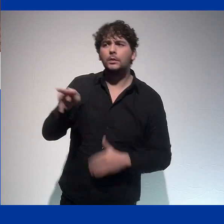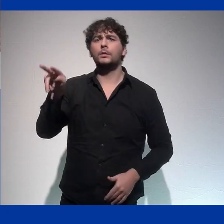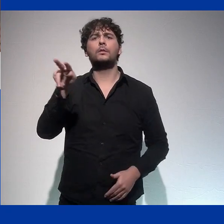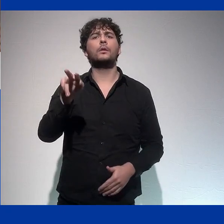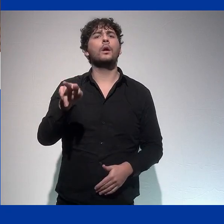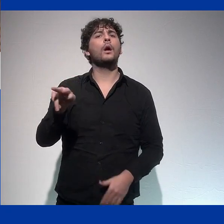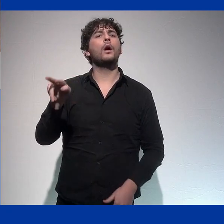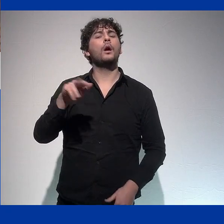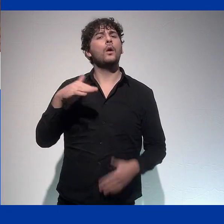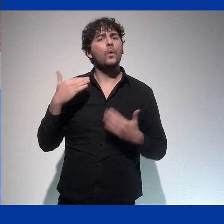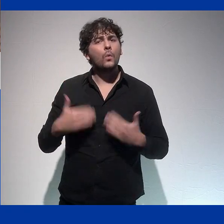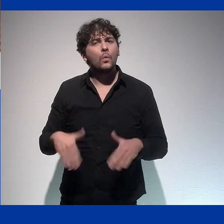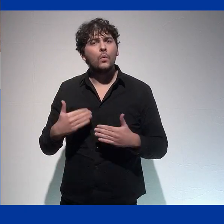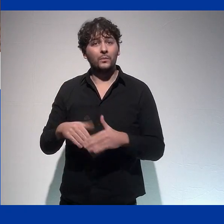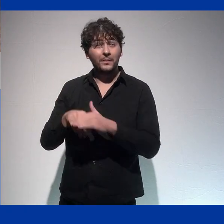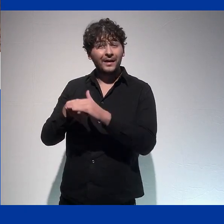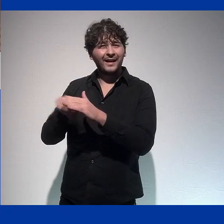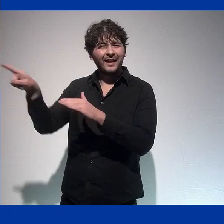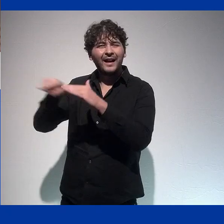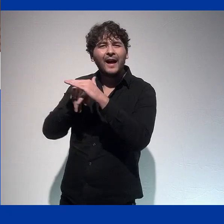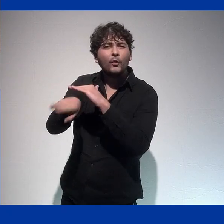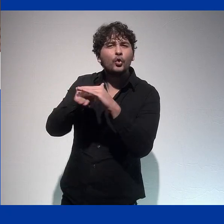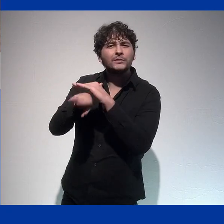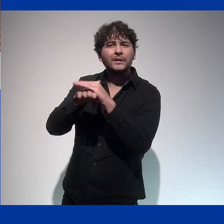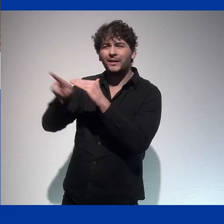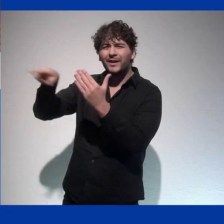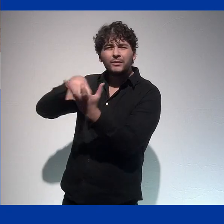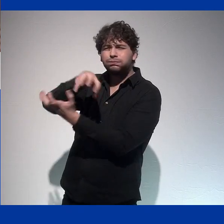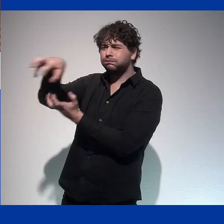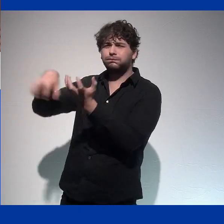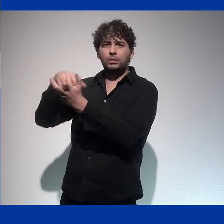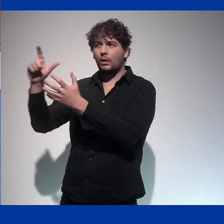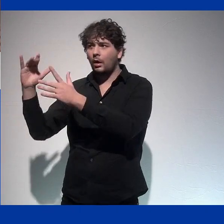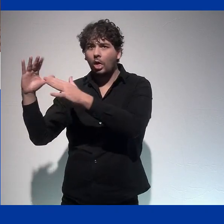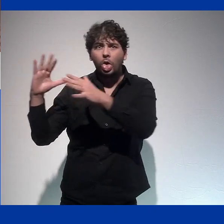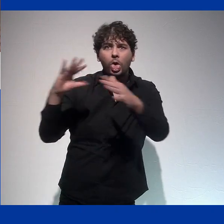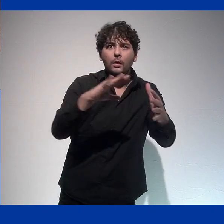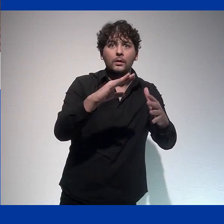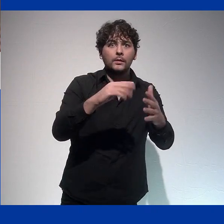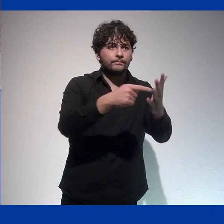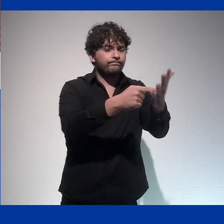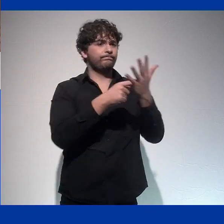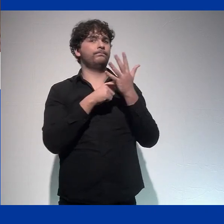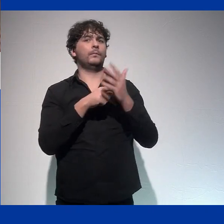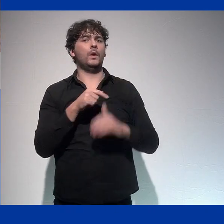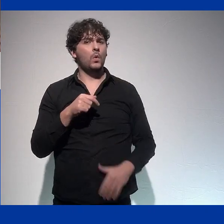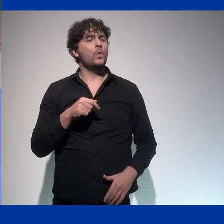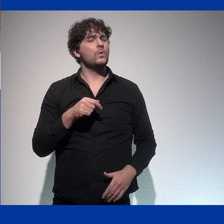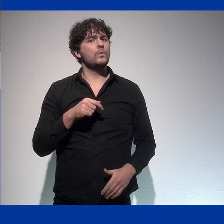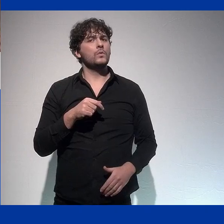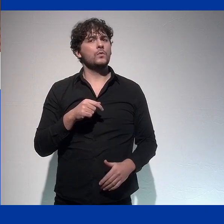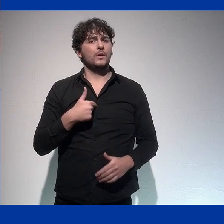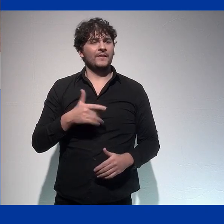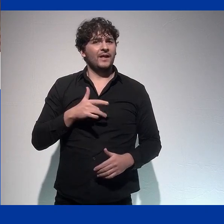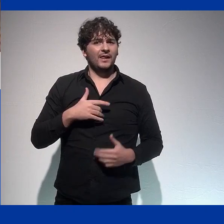luckily, this anger that I had towards the European ideals and towards what I saw